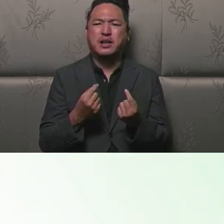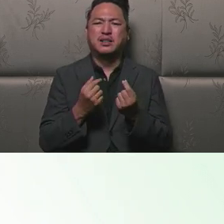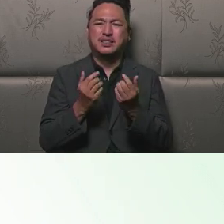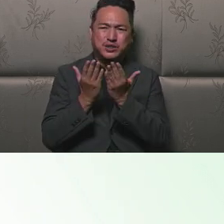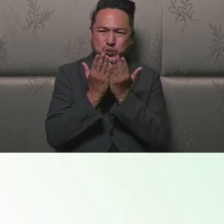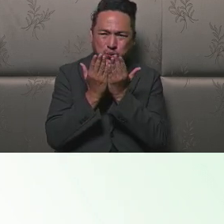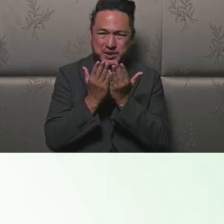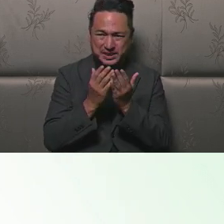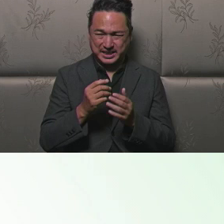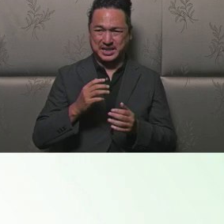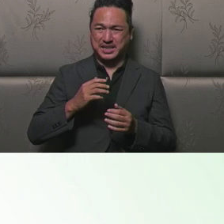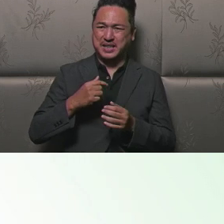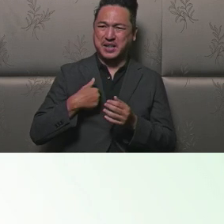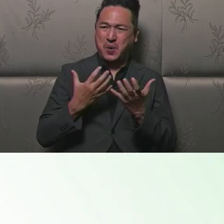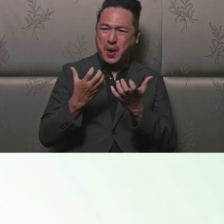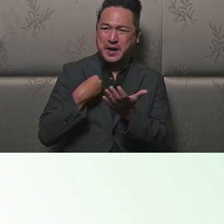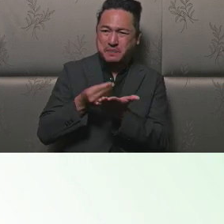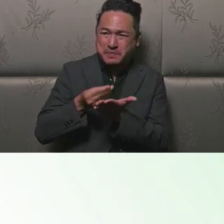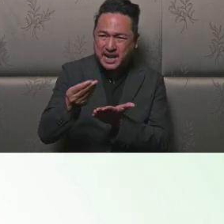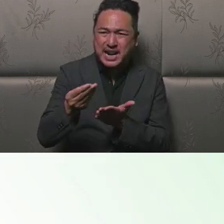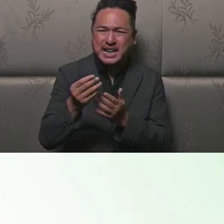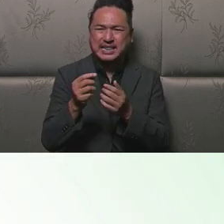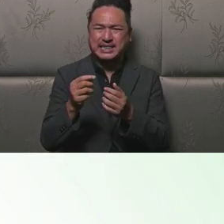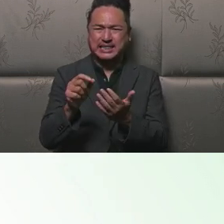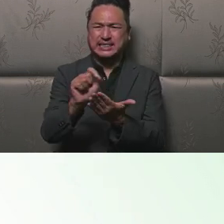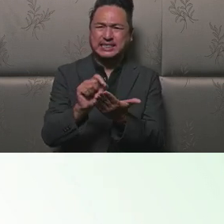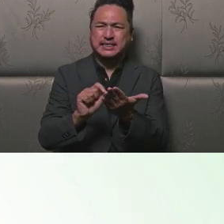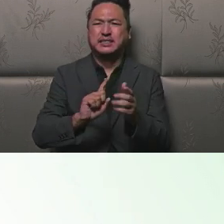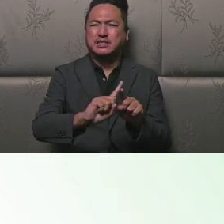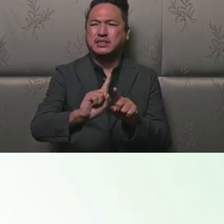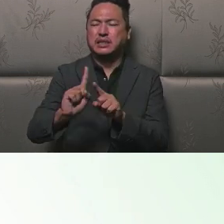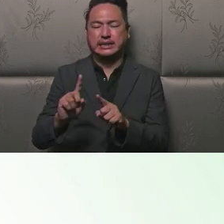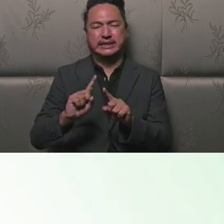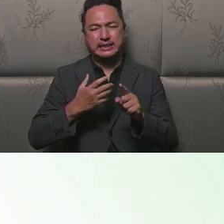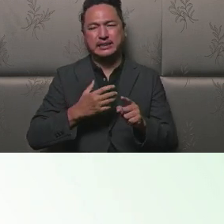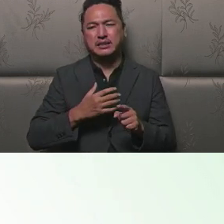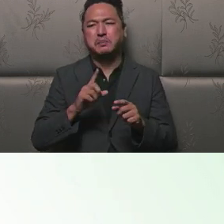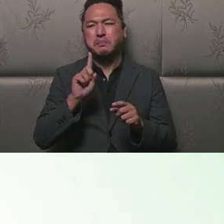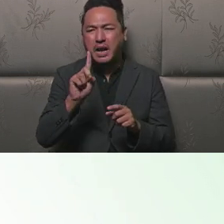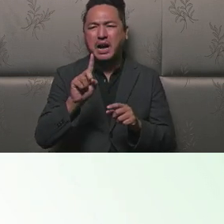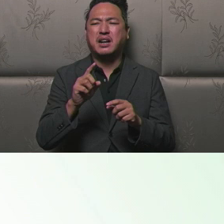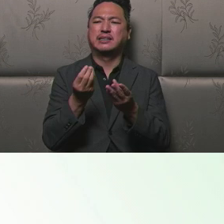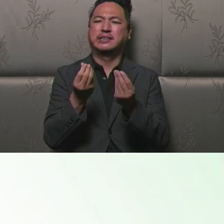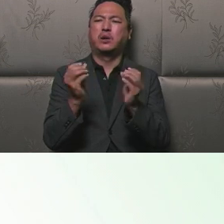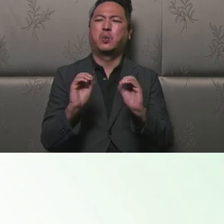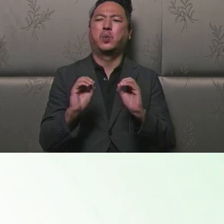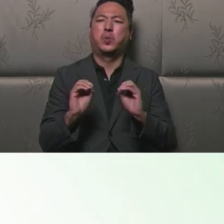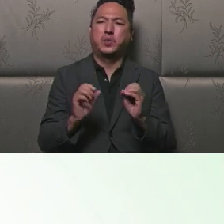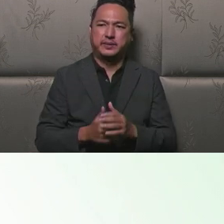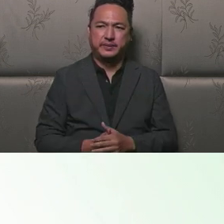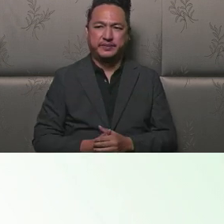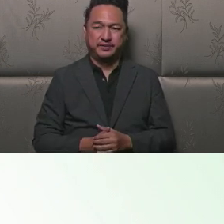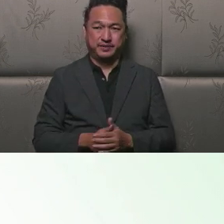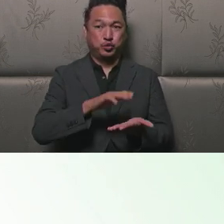also quite a bit of a challenge. And this, in particular for the Afghans, was very, or still is